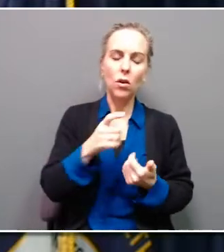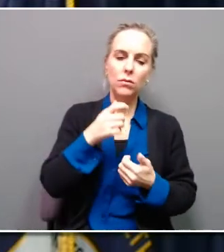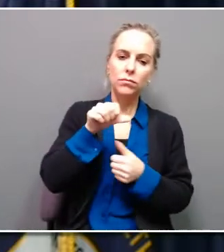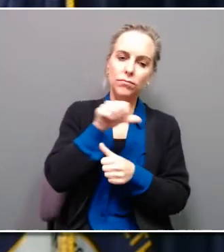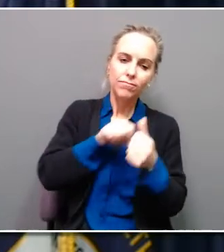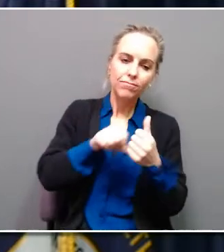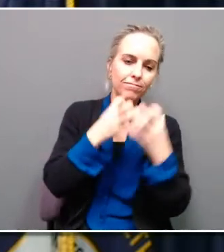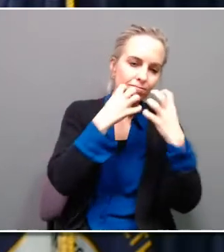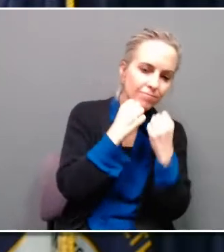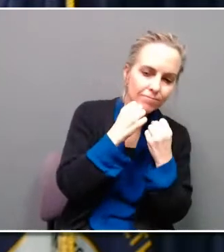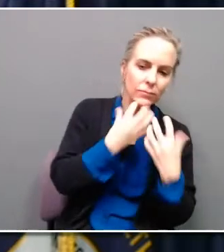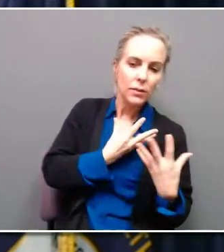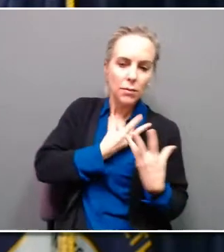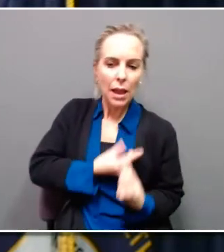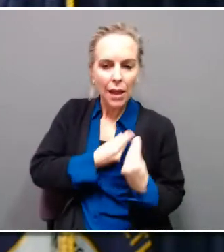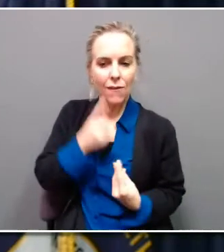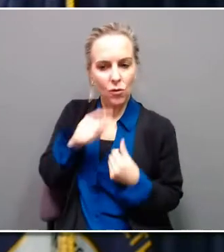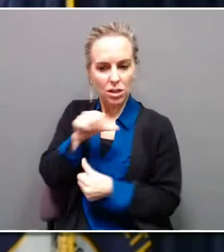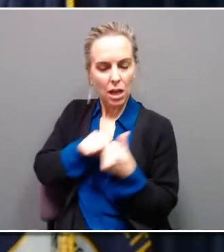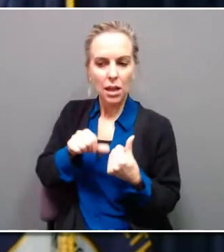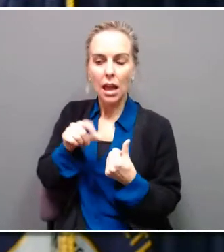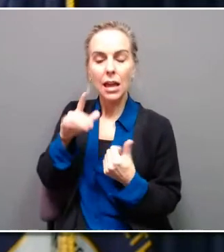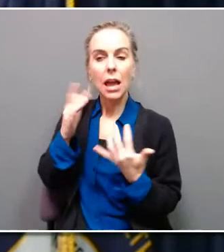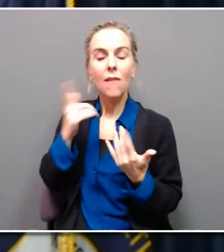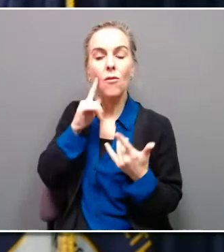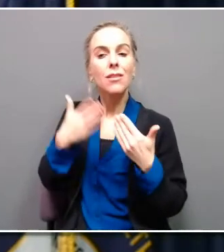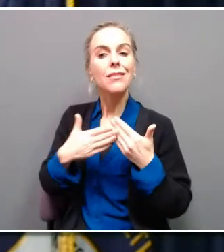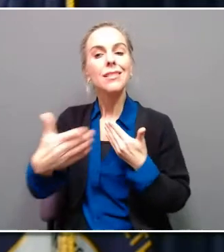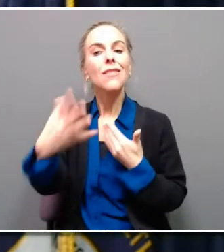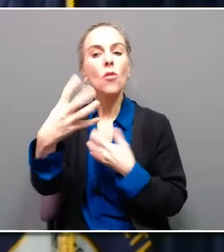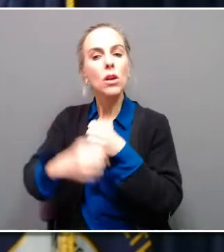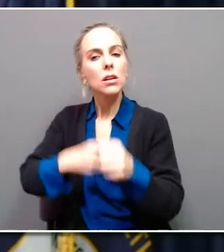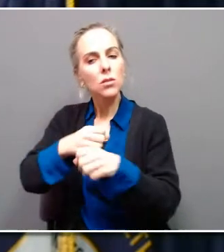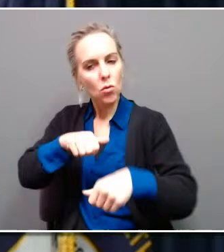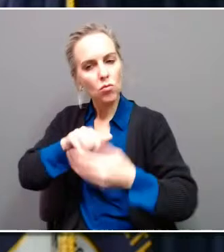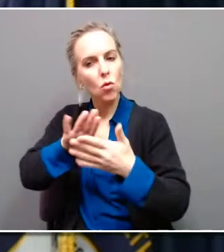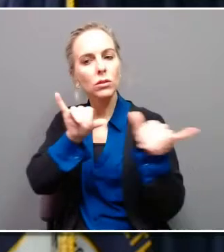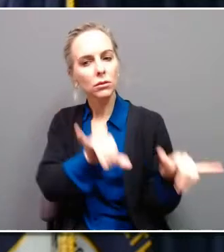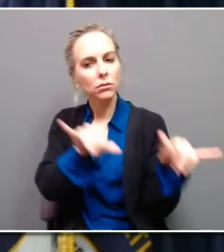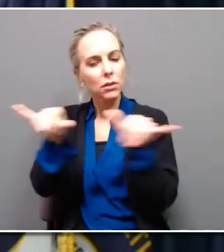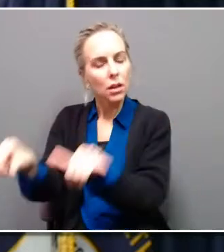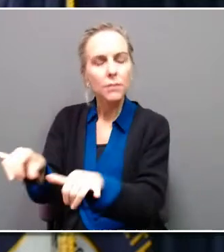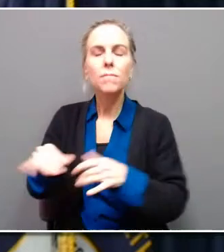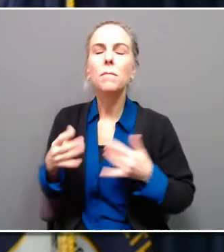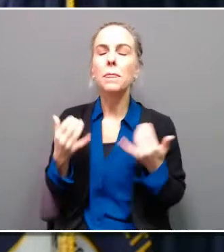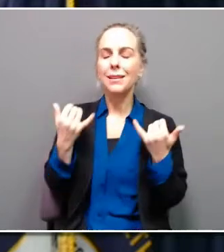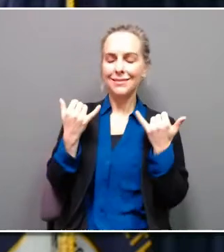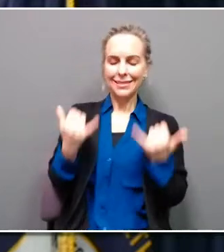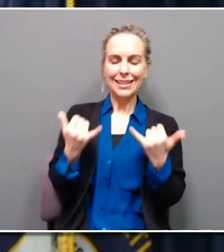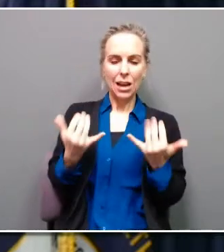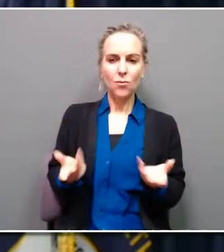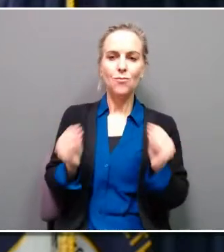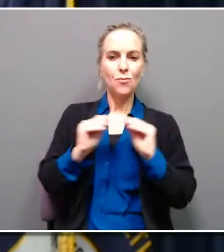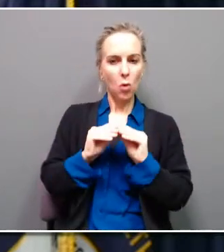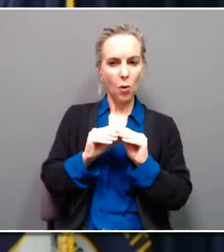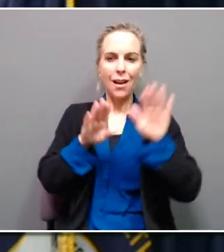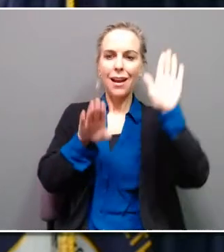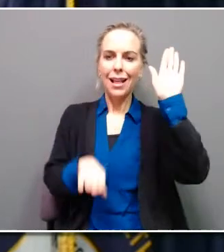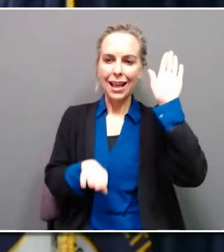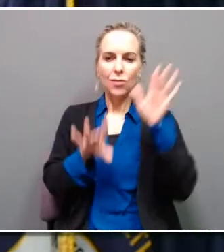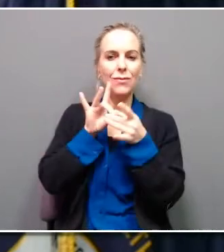is exactly how we must approach the next 4 years. So today, we are happy to make more inauguration-related